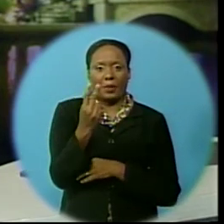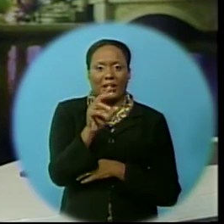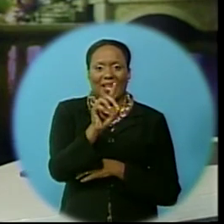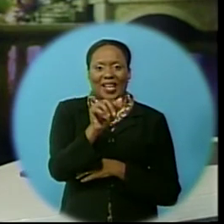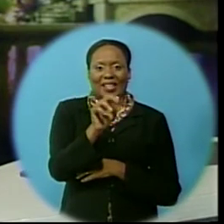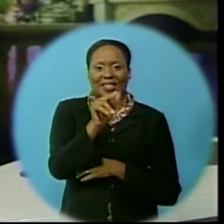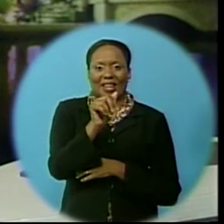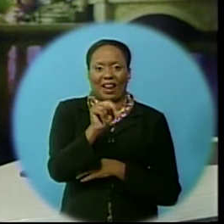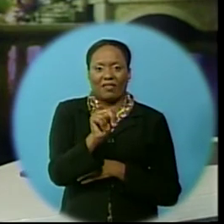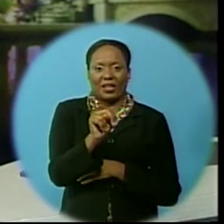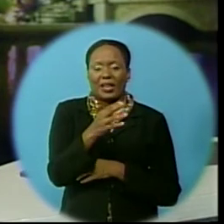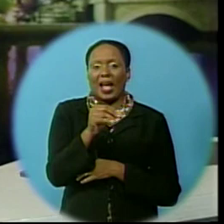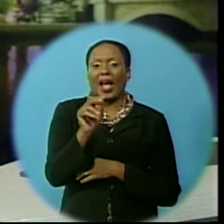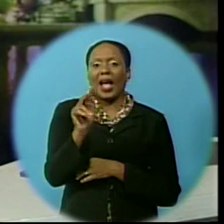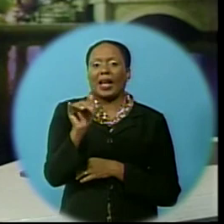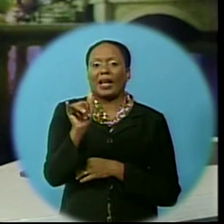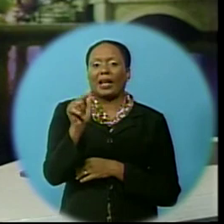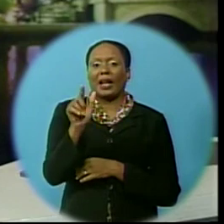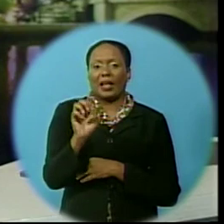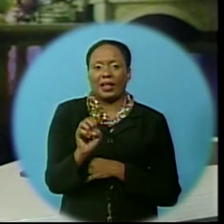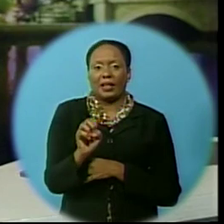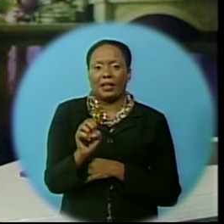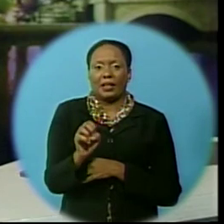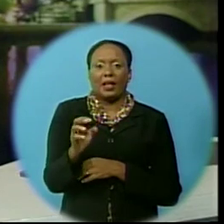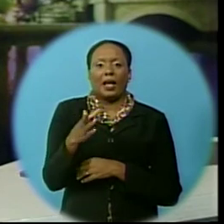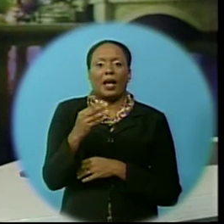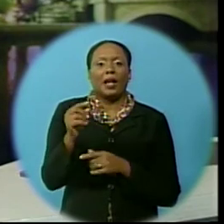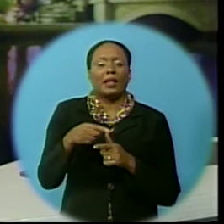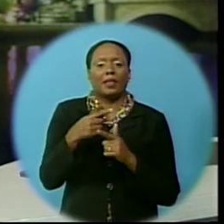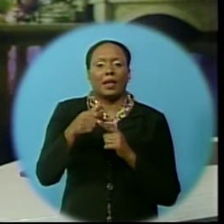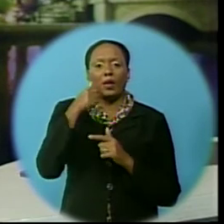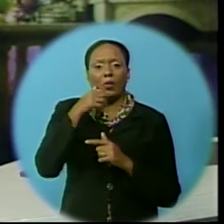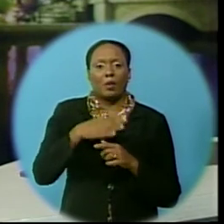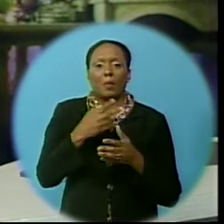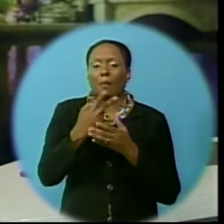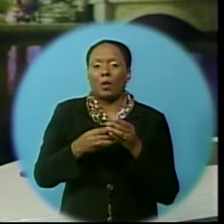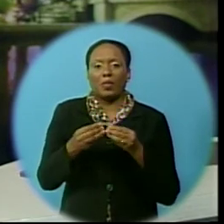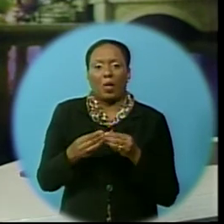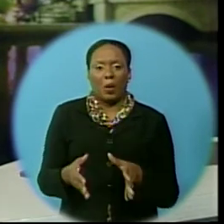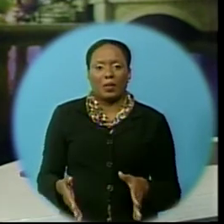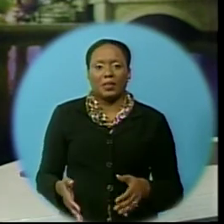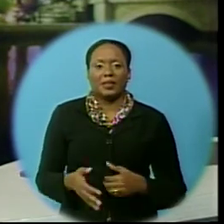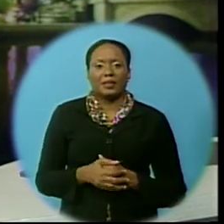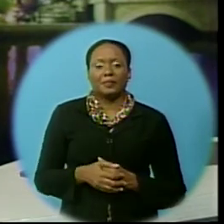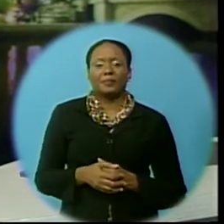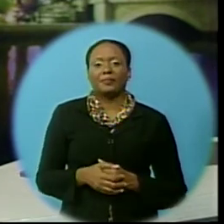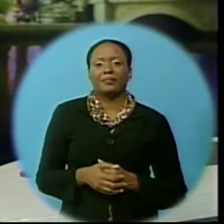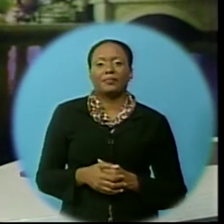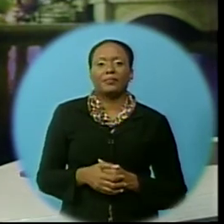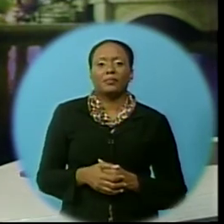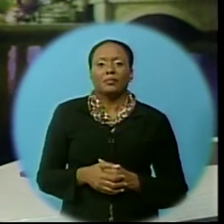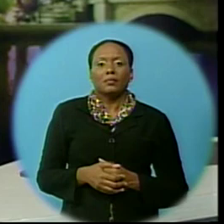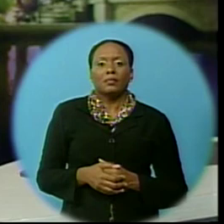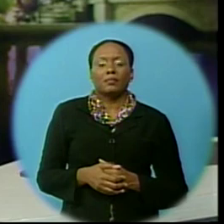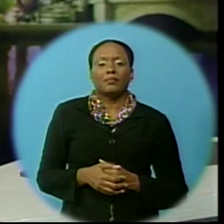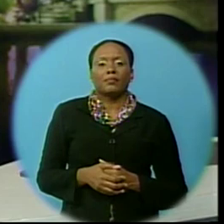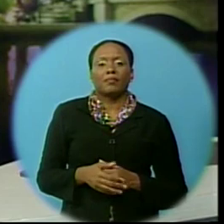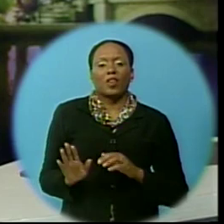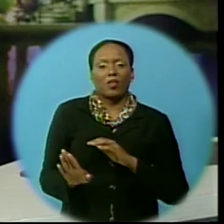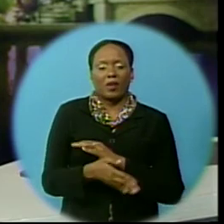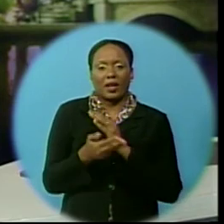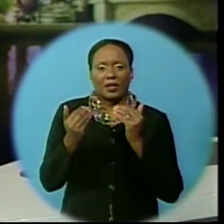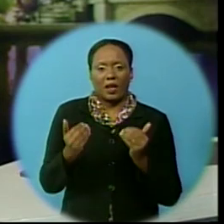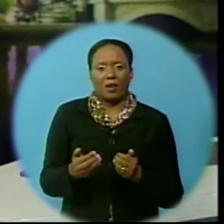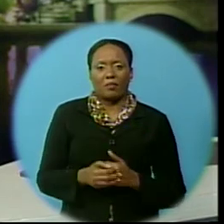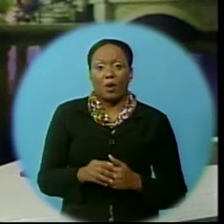and the women's duo of Anicia Wood and Shari Matthews lost their opening games. To news of cricket,